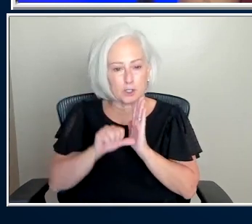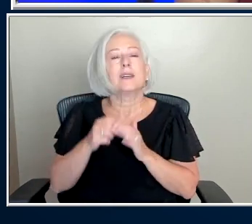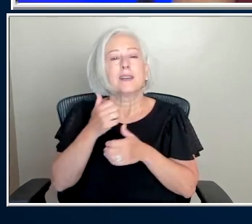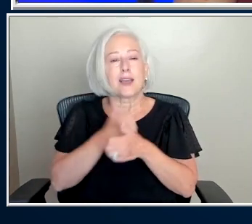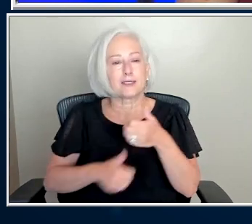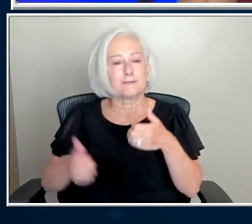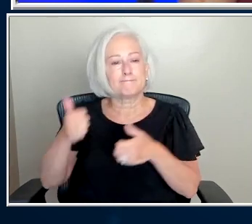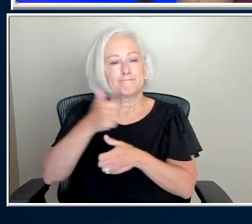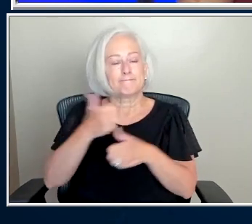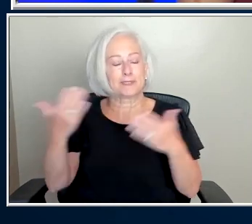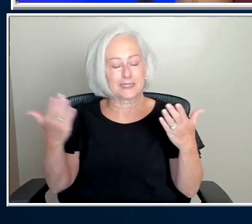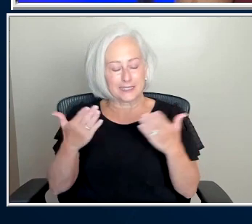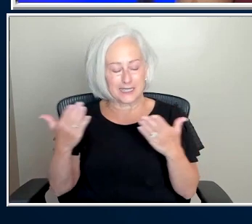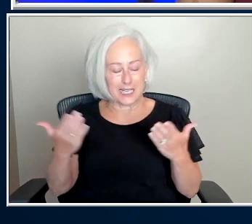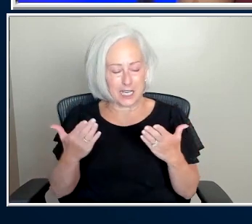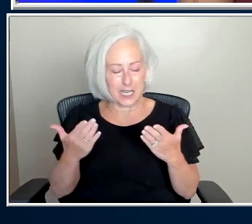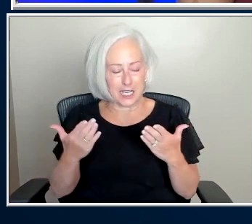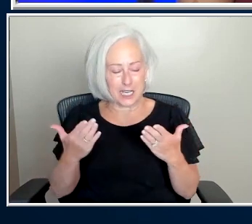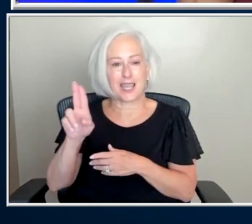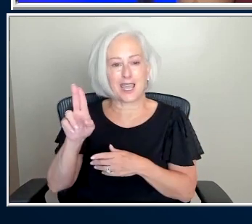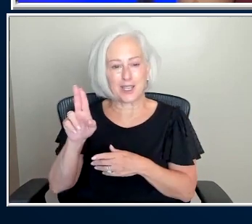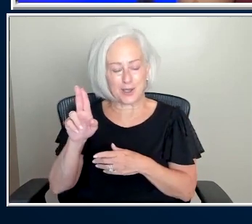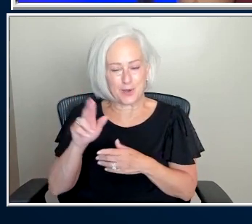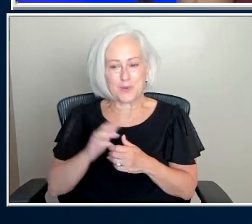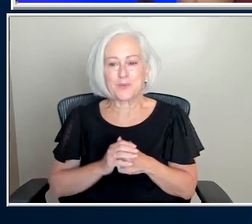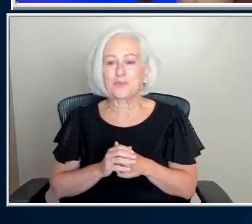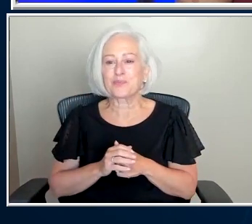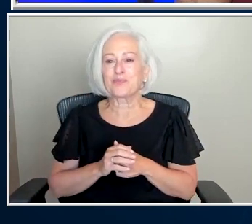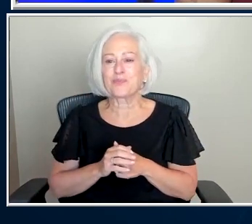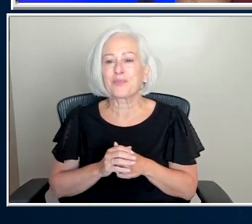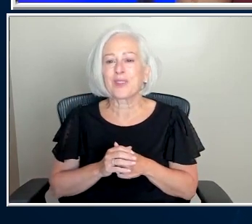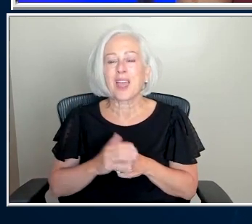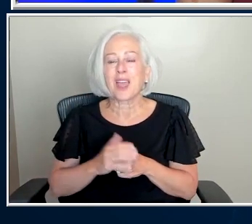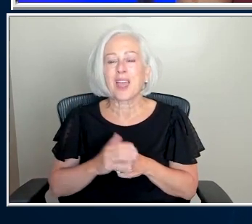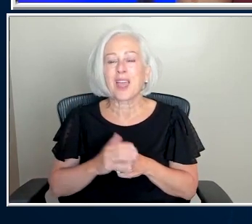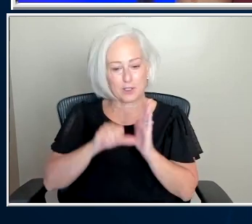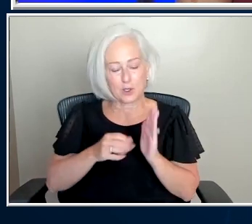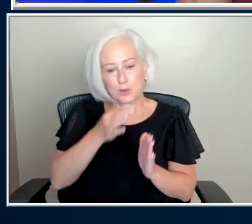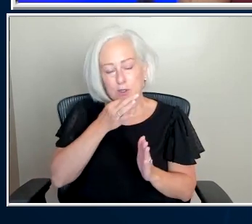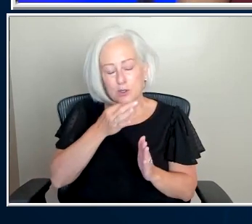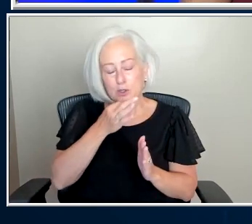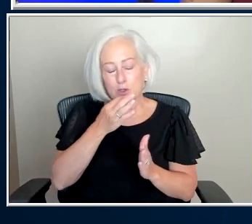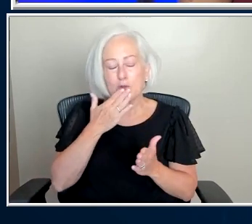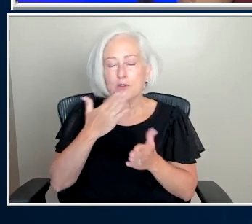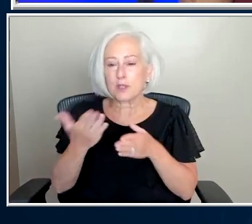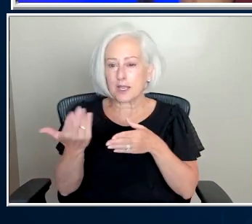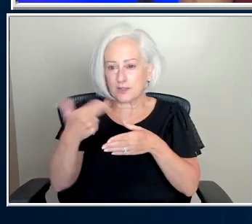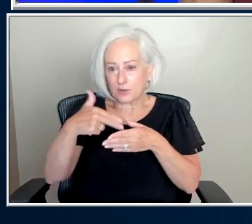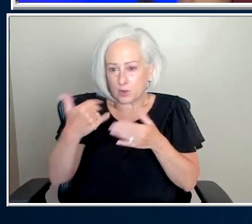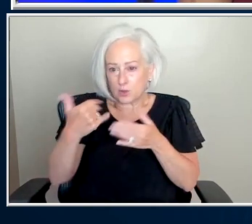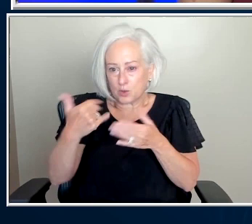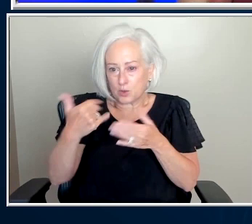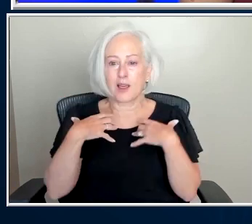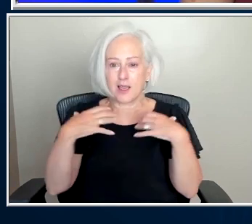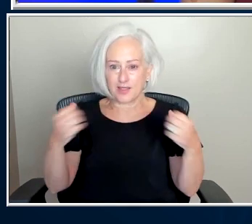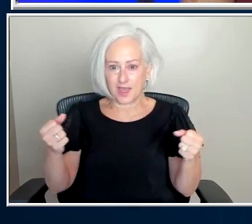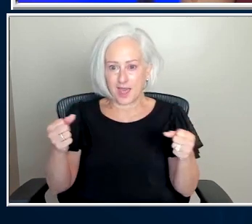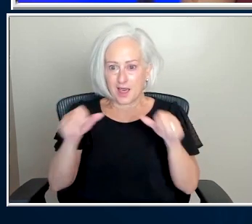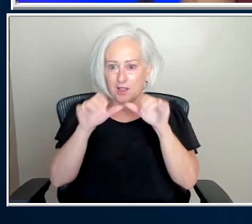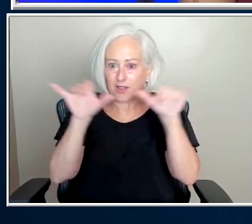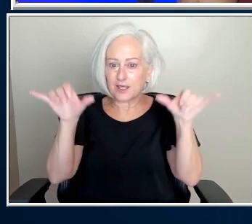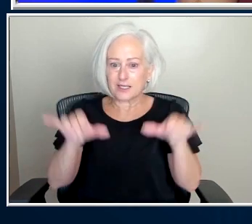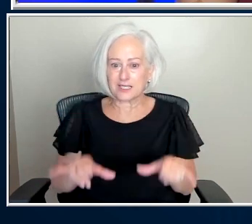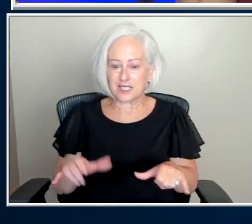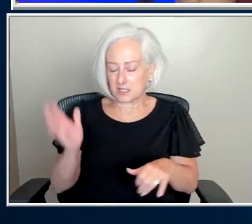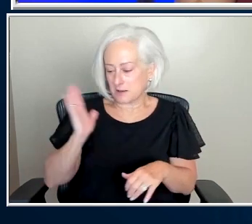in. I know you're off to surgery here in just a moment, so thanks for being with us. The health system was already a Level 1 trauma center. We've talked a bunch about